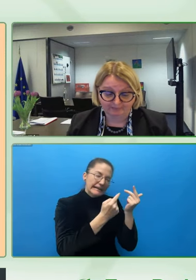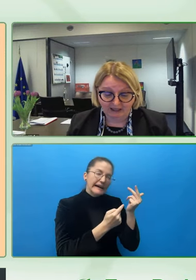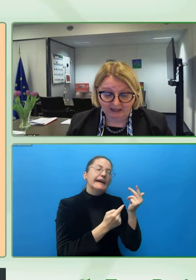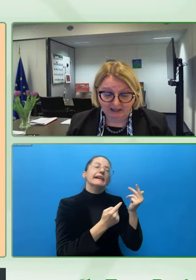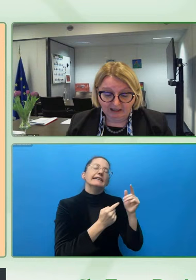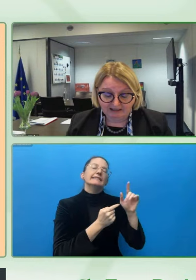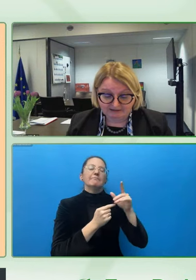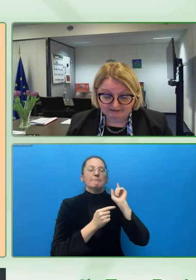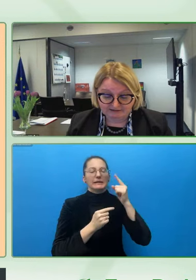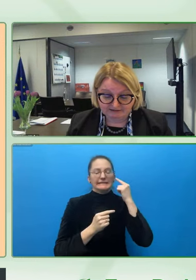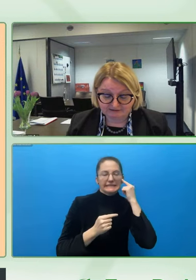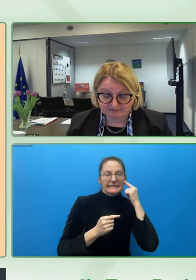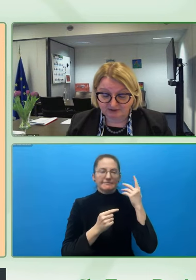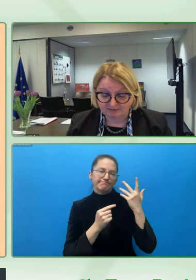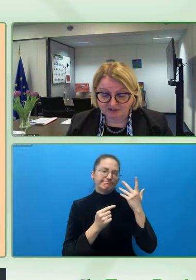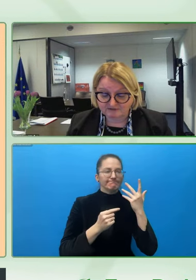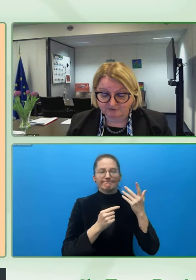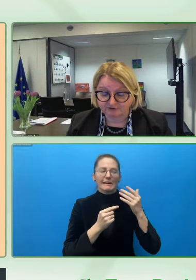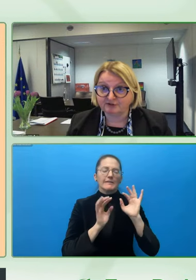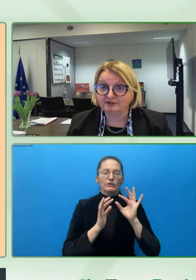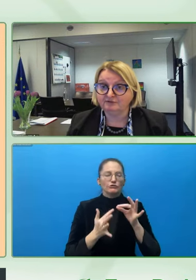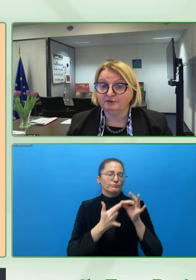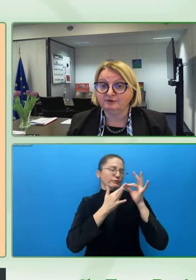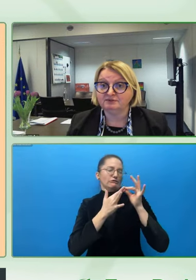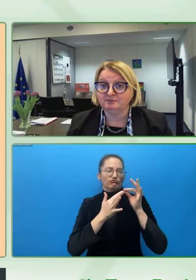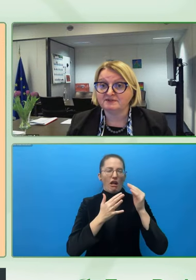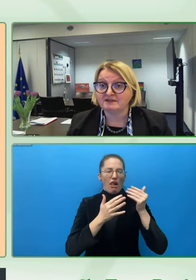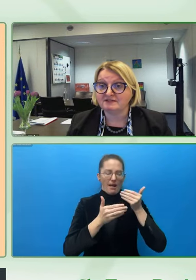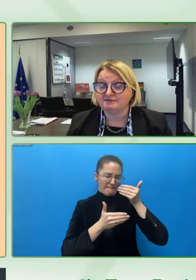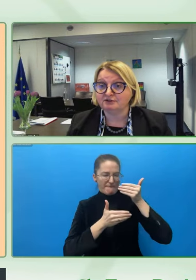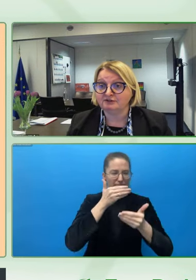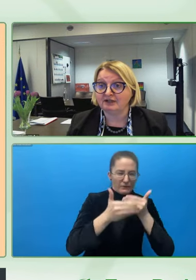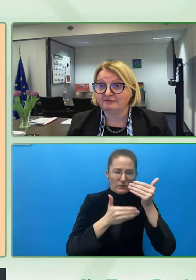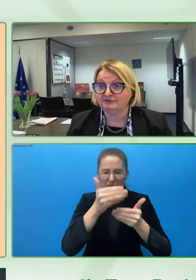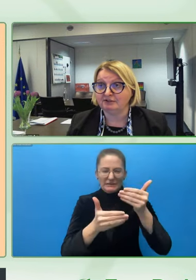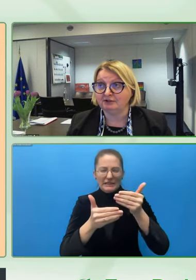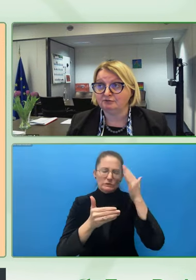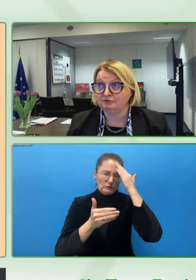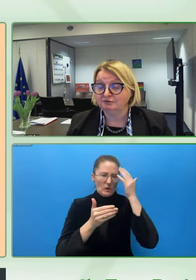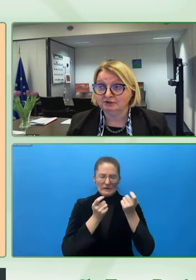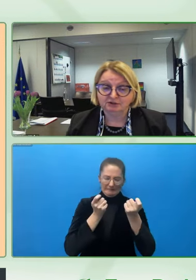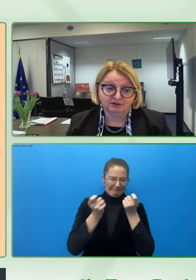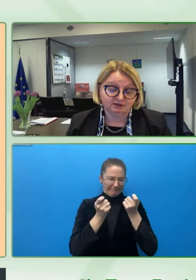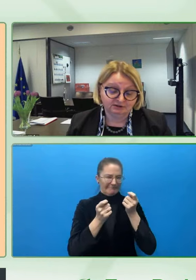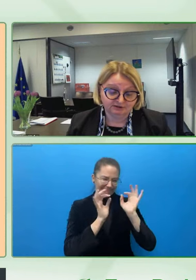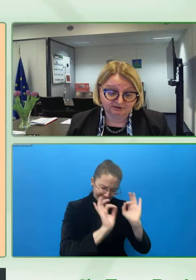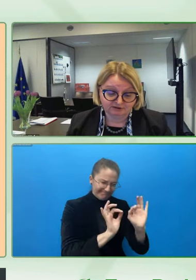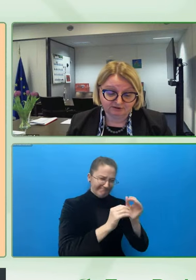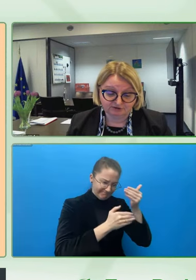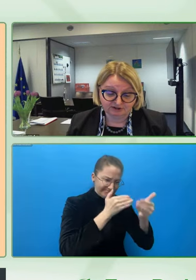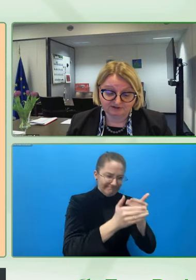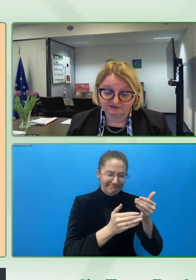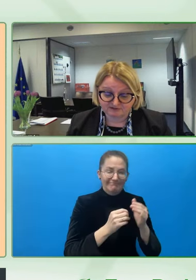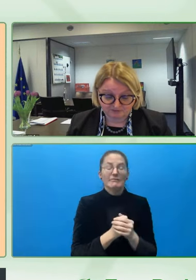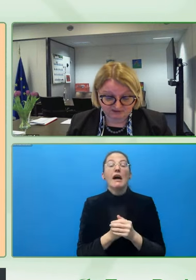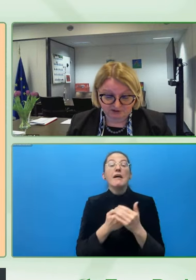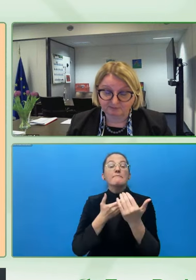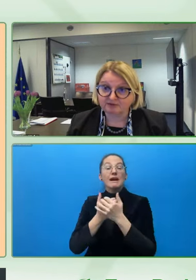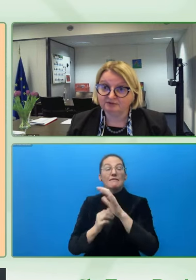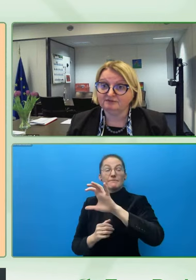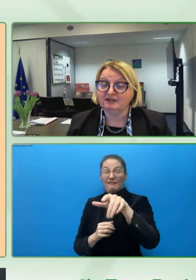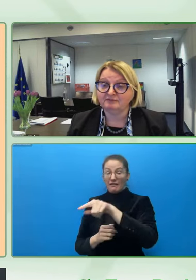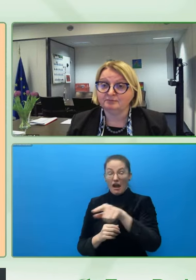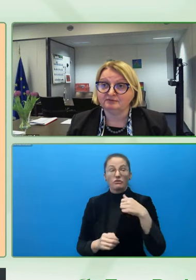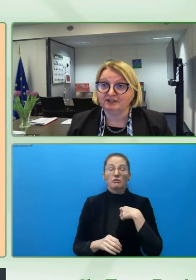issue. And maybe just for your info, the member states were not left alone during the